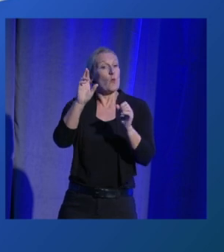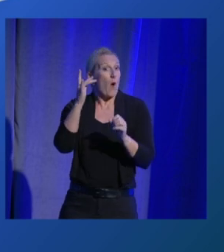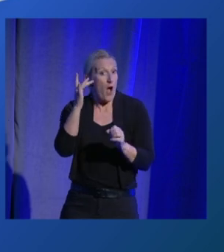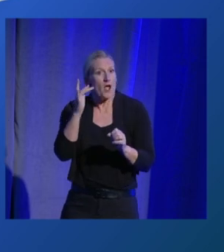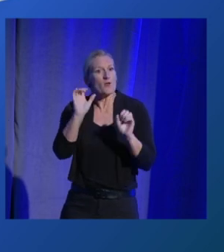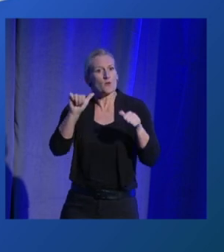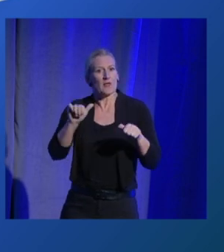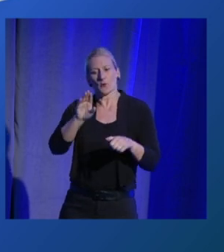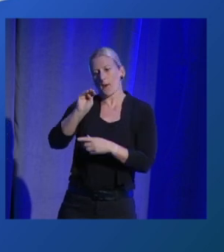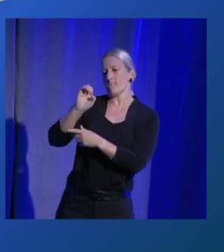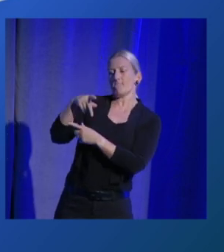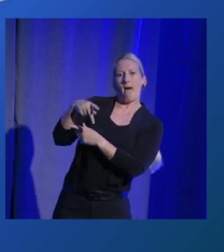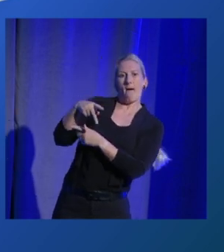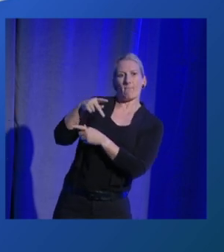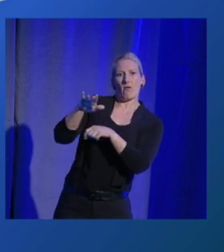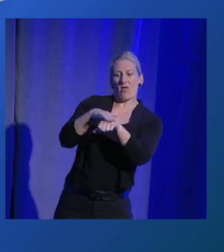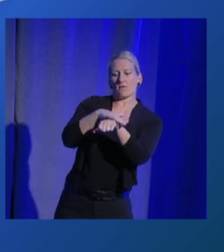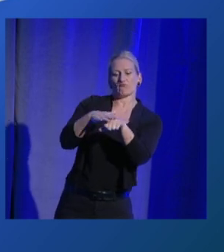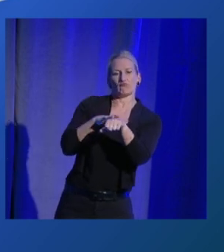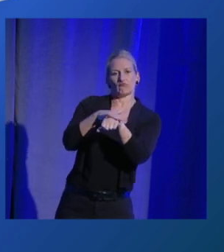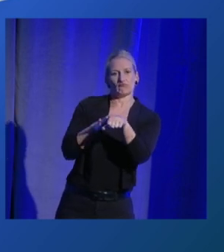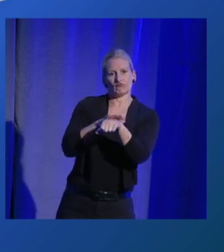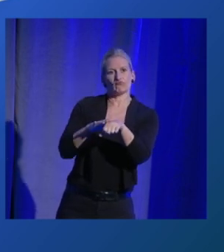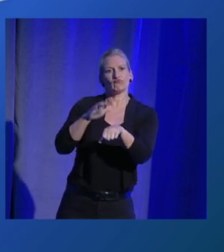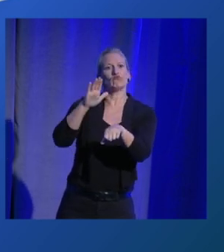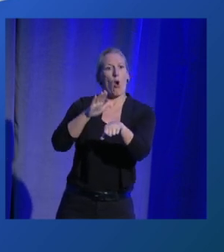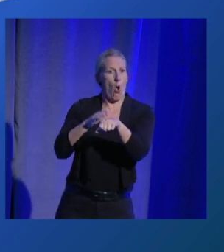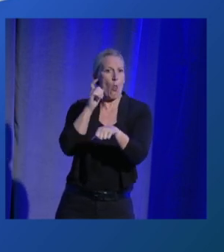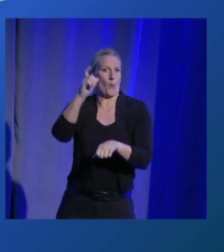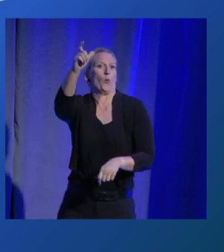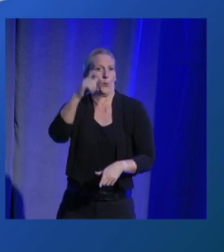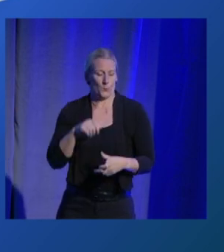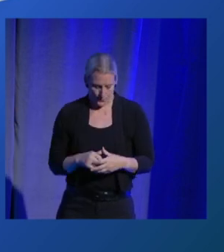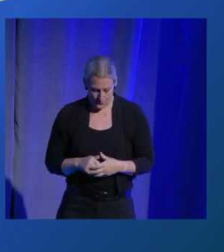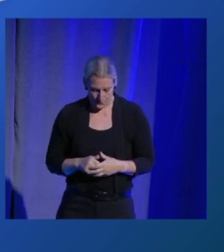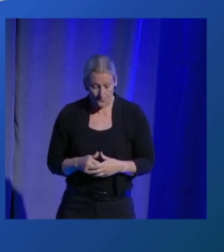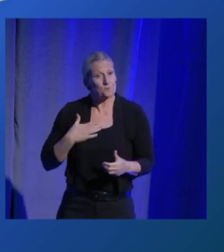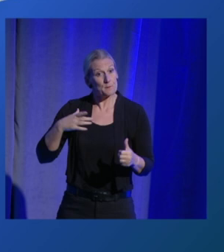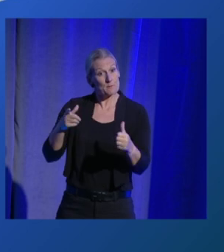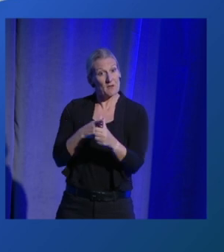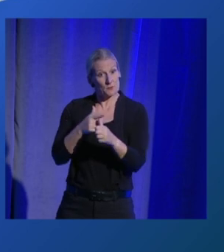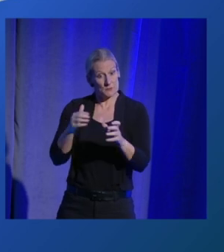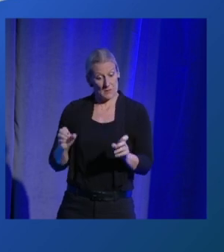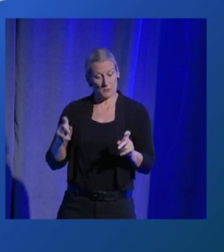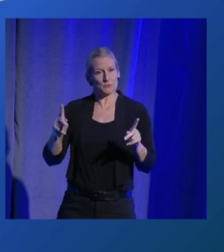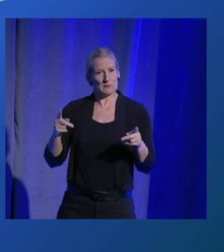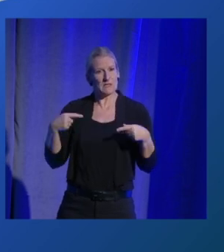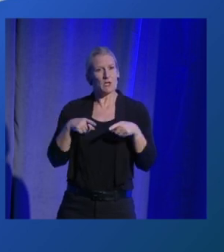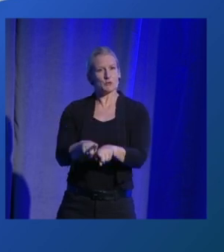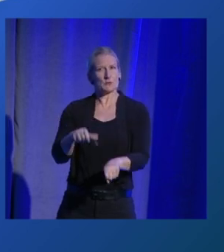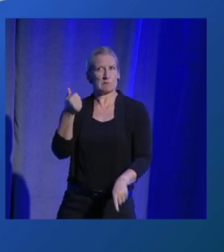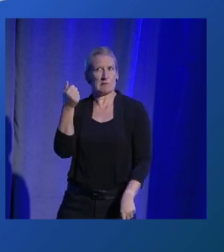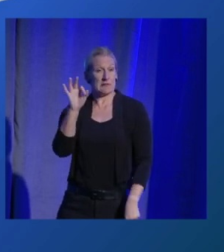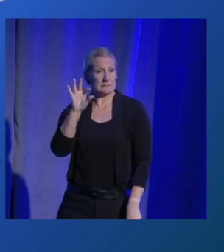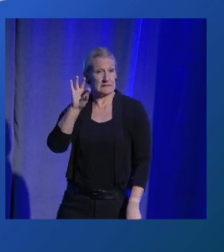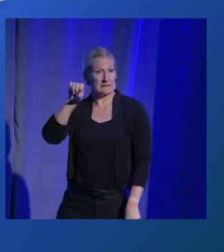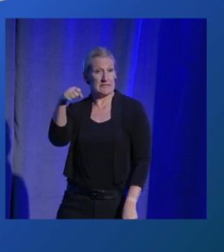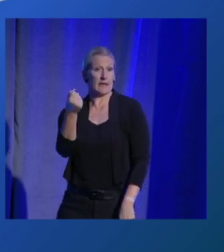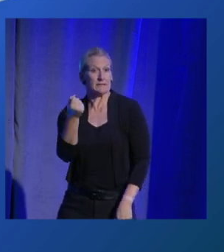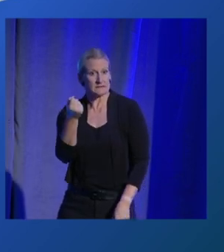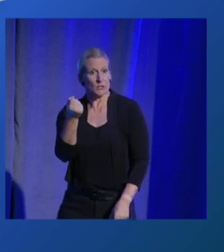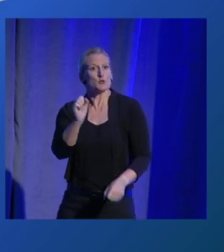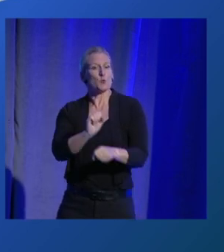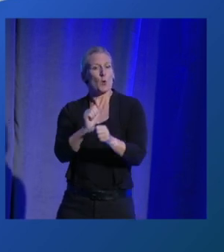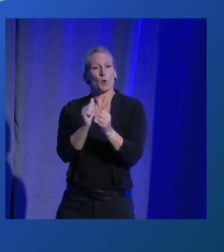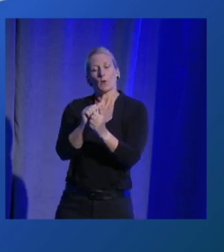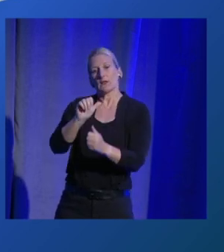had my first opportunity to work with liar in the 1990s and it was an NSF NASA